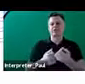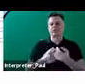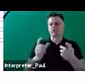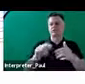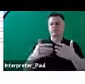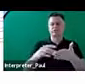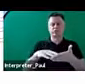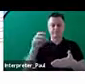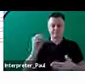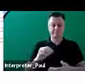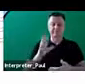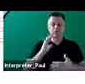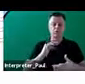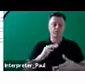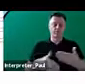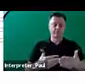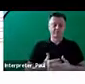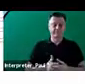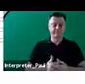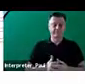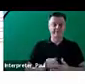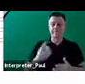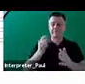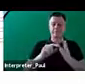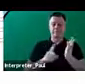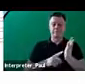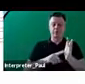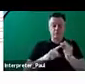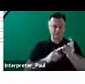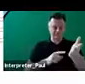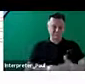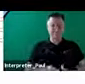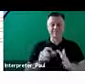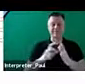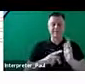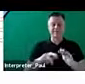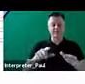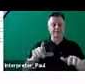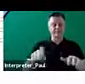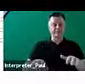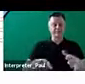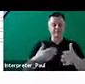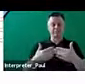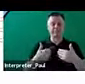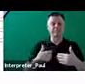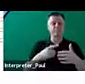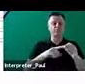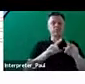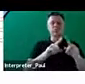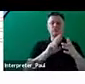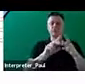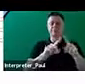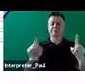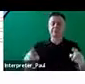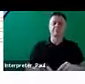So before we kick off any further, we're going to have our first poll question, which David, you're going to run for me. And the question here is